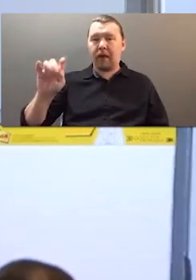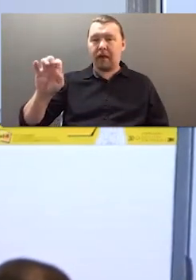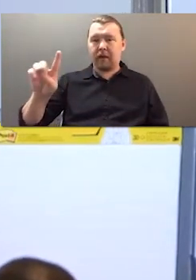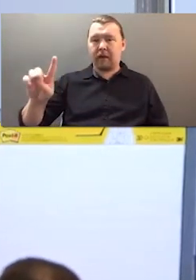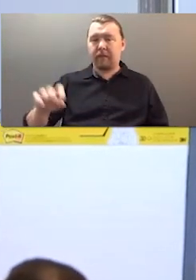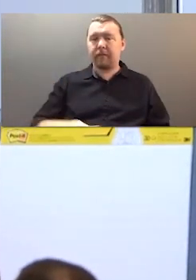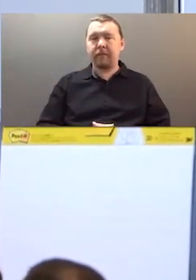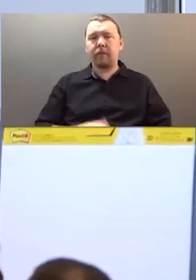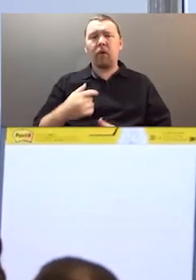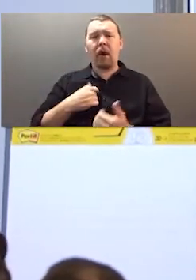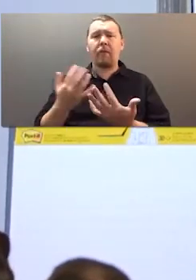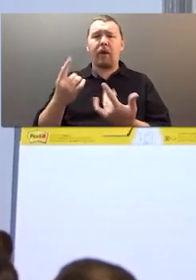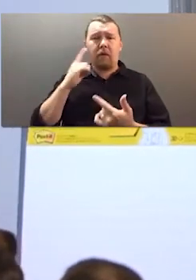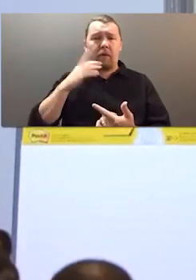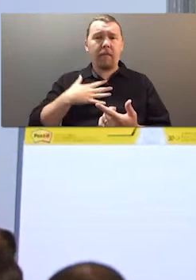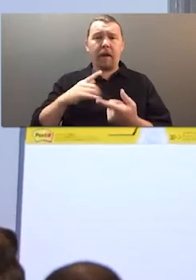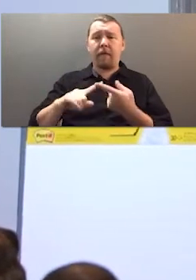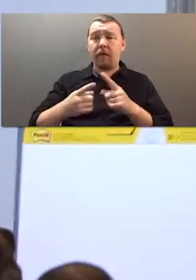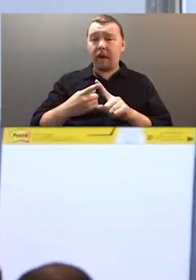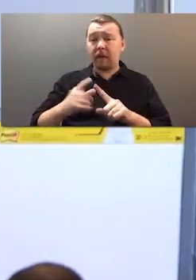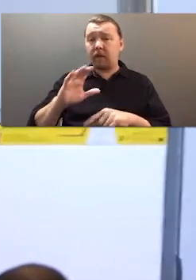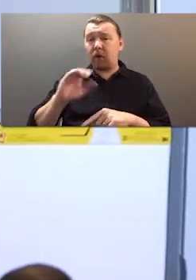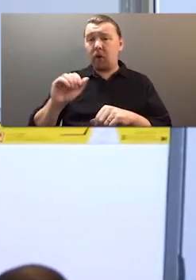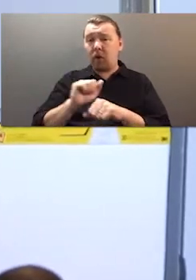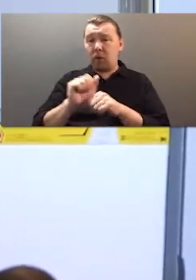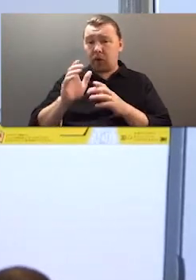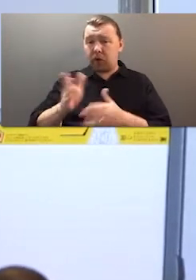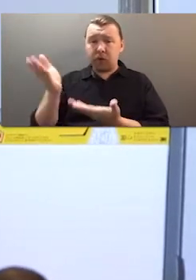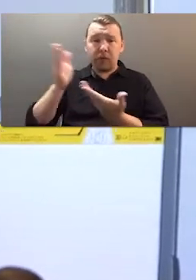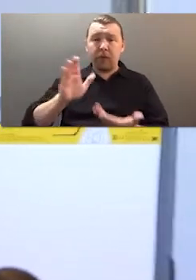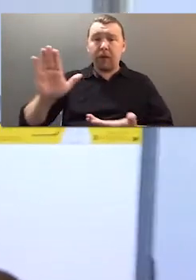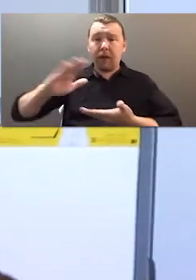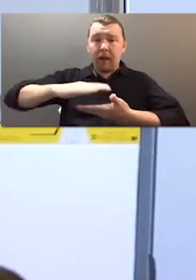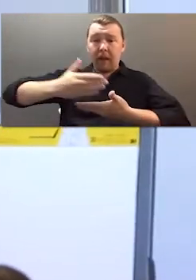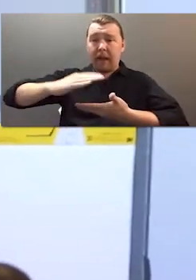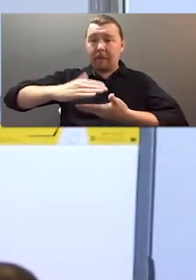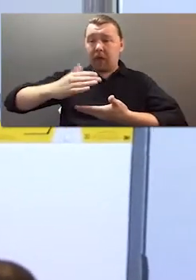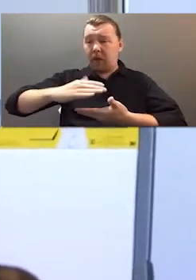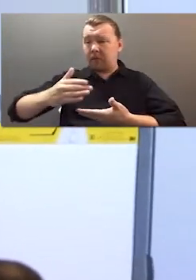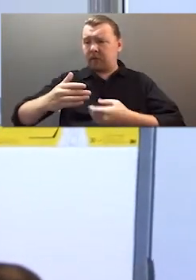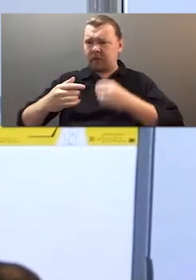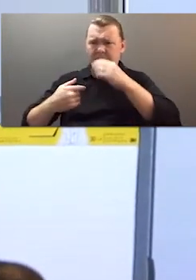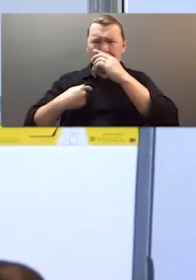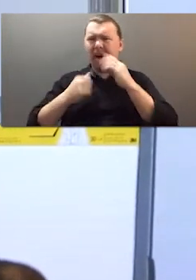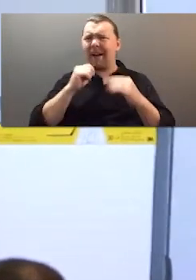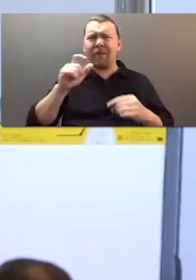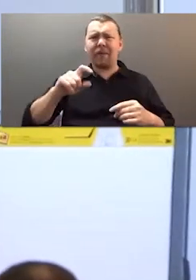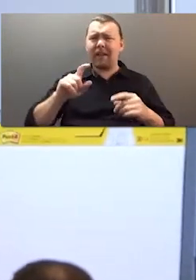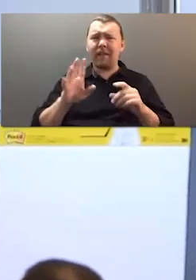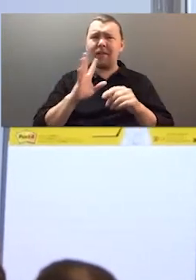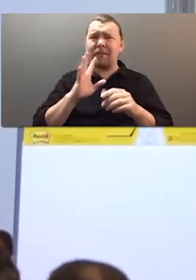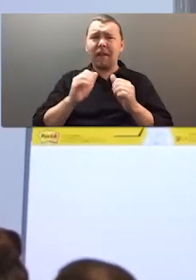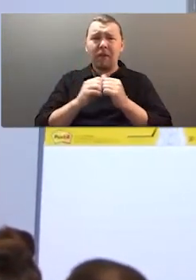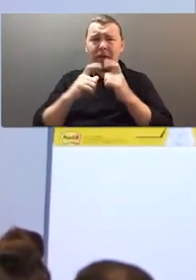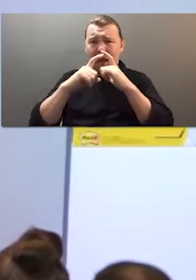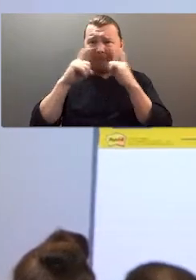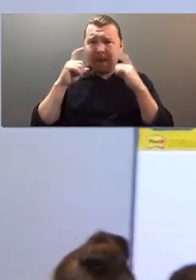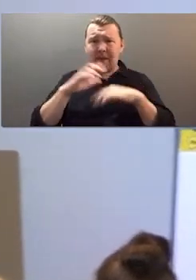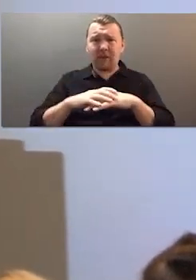for my friends and coworkers to hopefully bring over their laptop. And since I'm speaking, I think I take my mask off, right? Is that how it